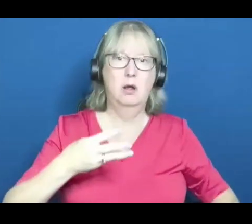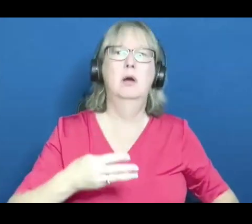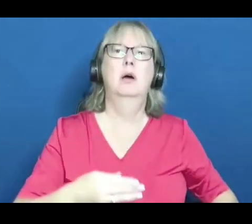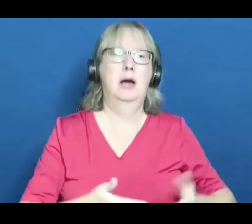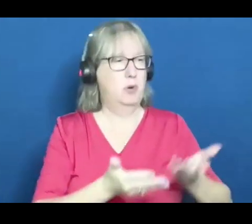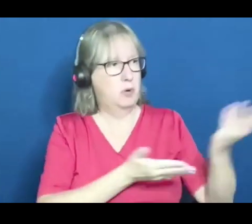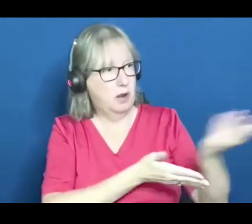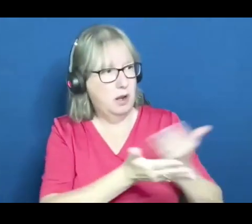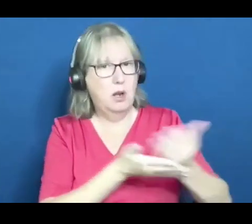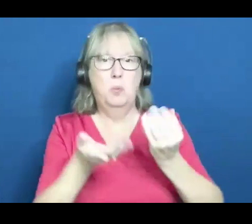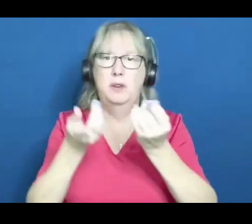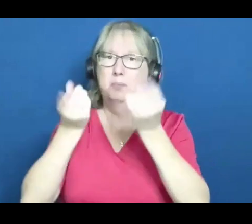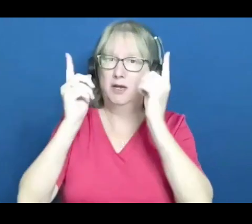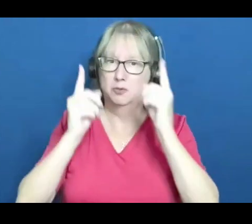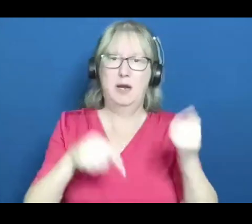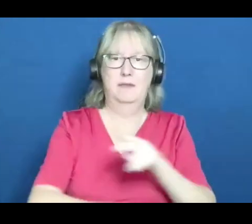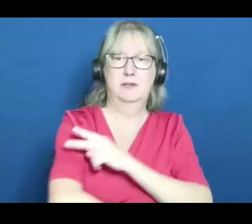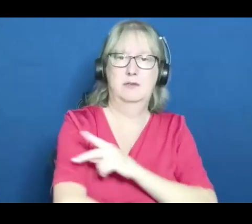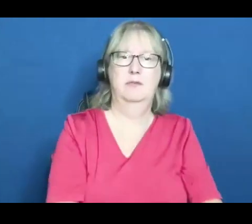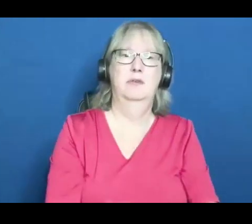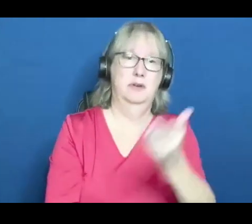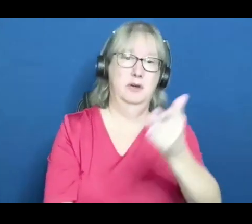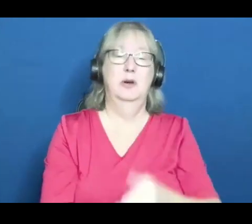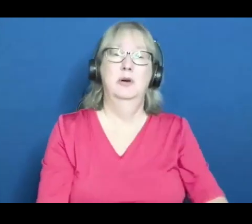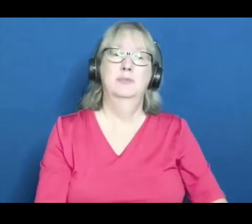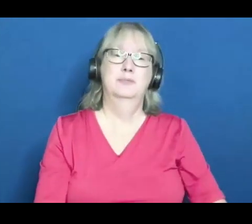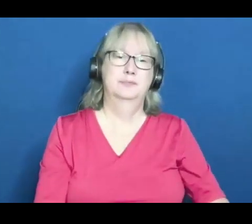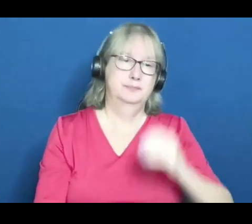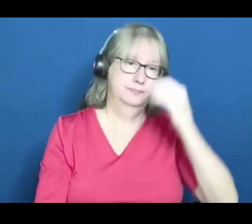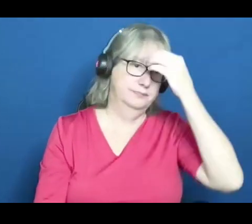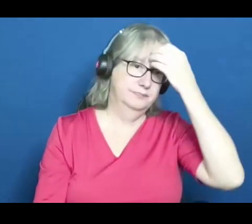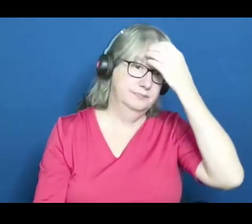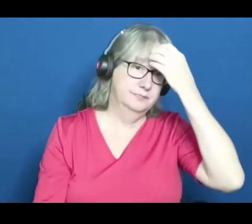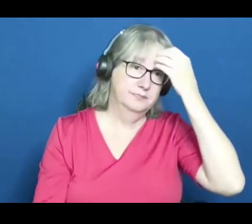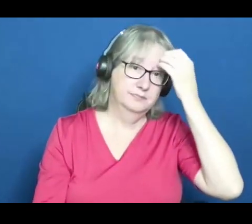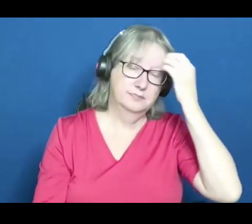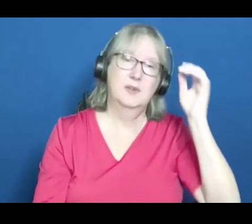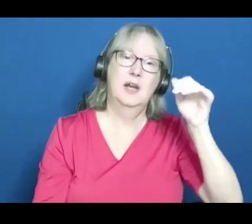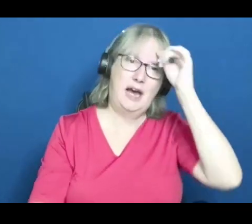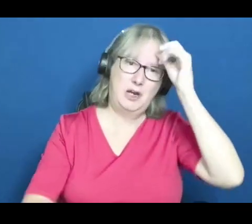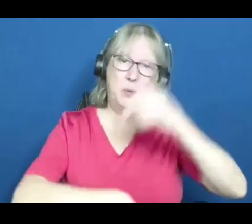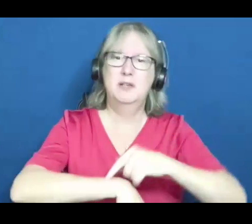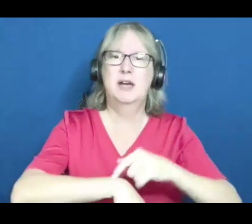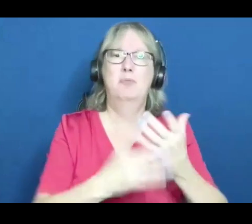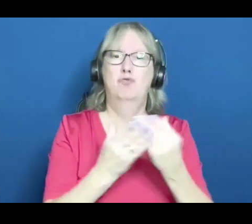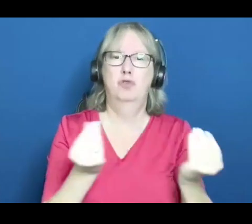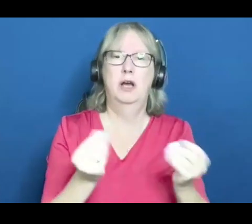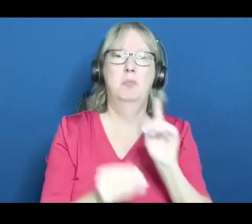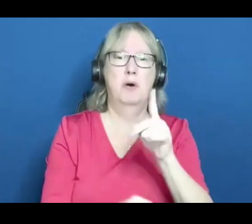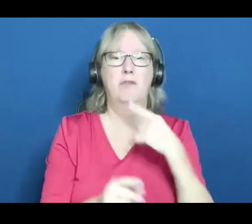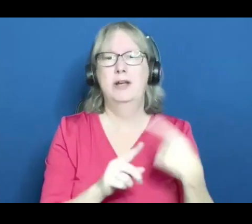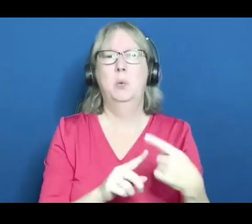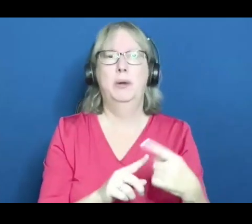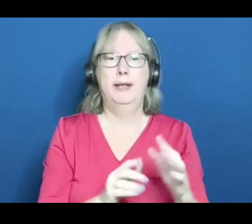on that. Paul, final word. Yeah, I'll just quickly add to that. I know we're running out of time there, but just very